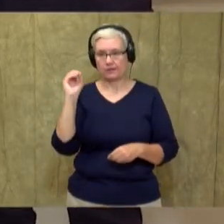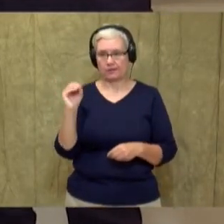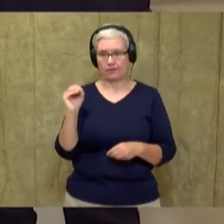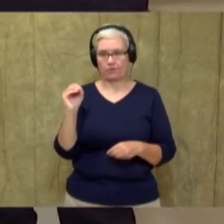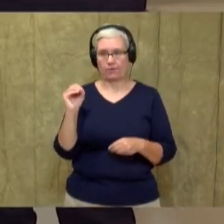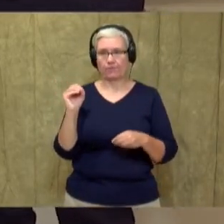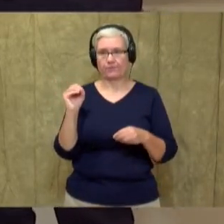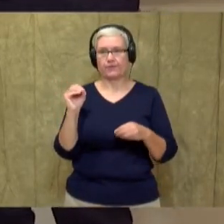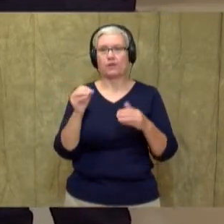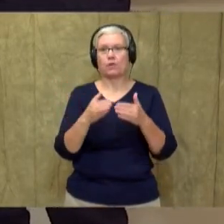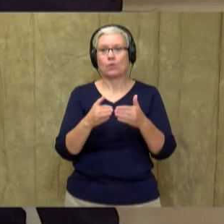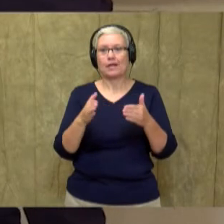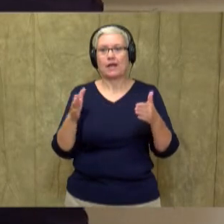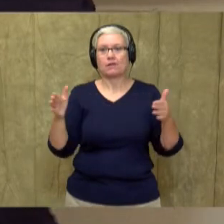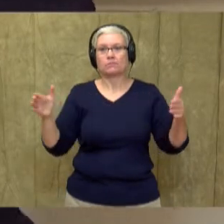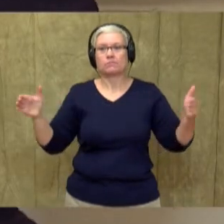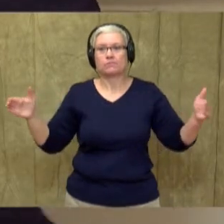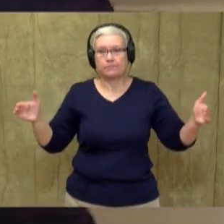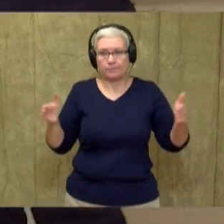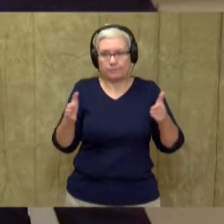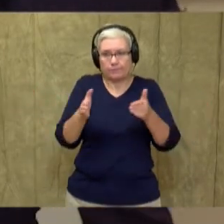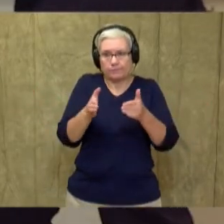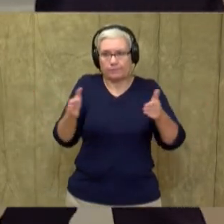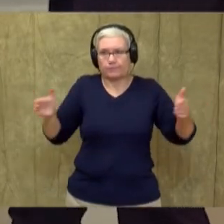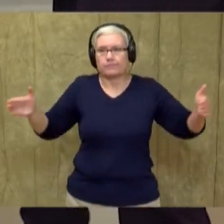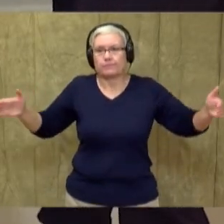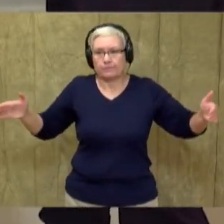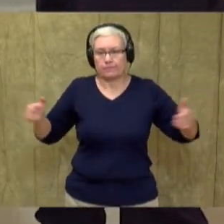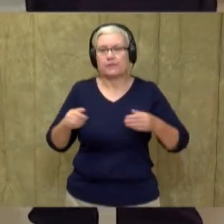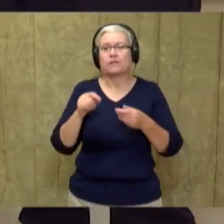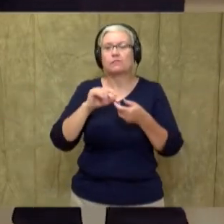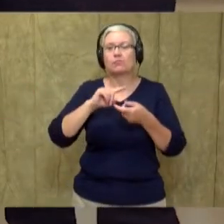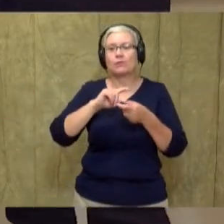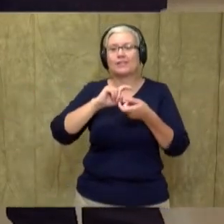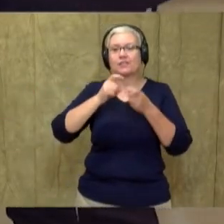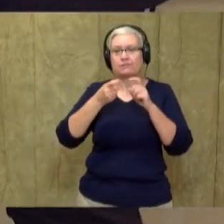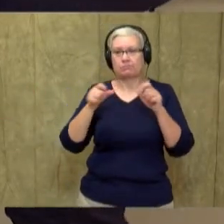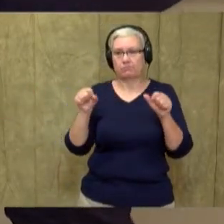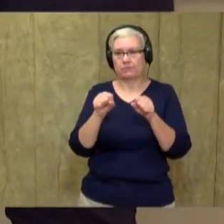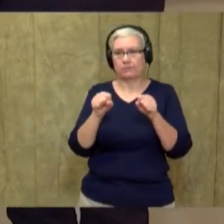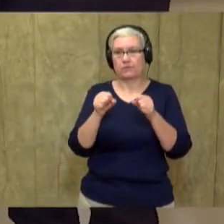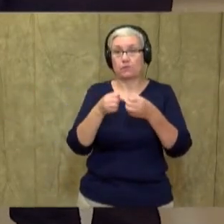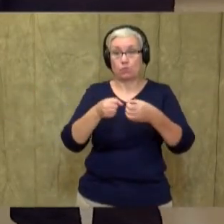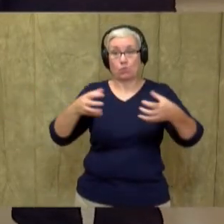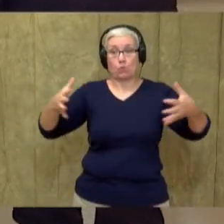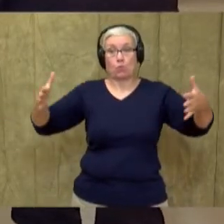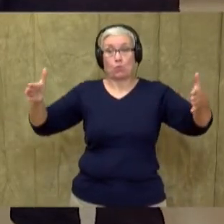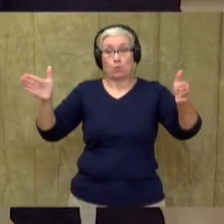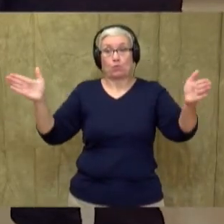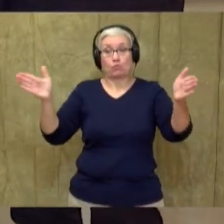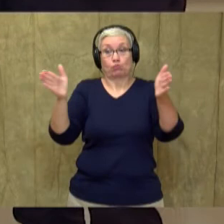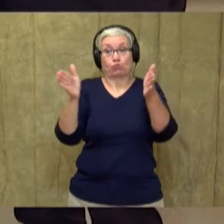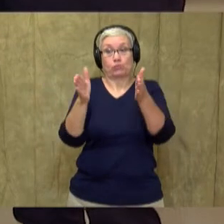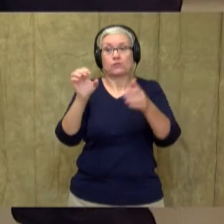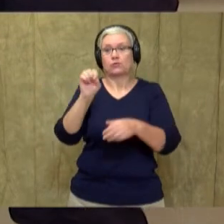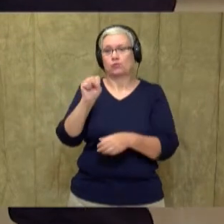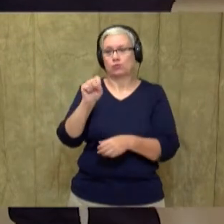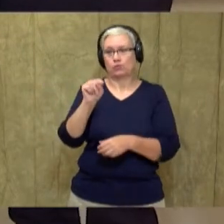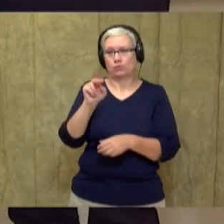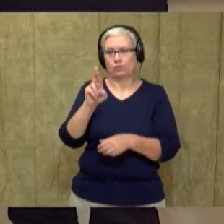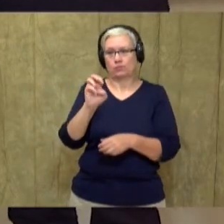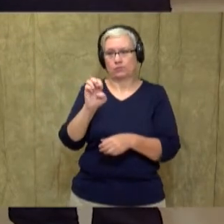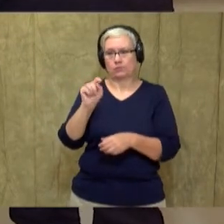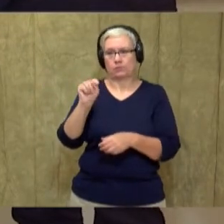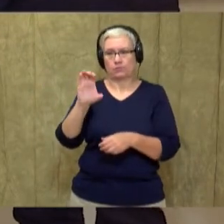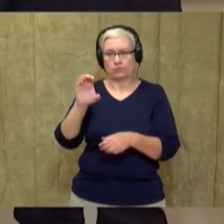We're changing the size of our parabola. So we're either stretching it and making it more narrow, or we're compressing